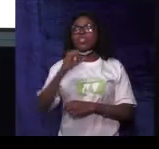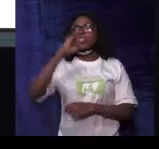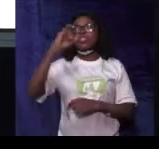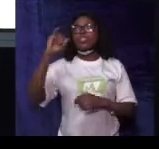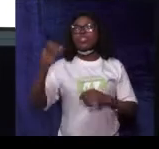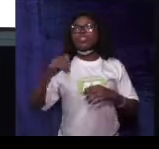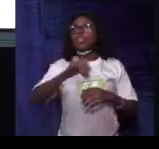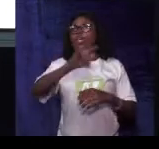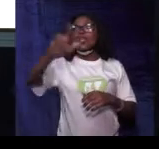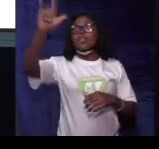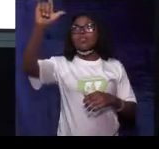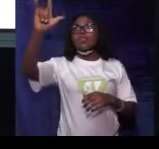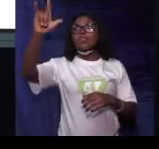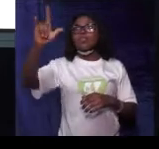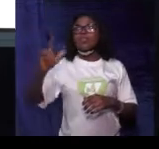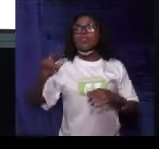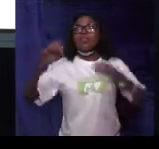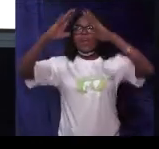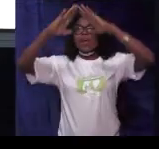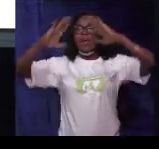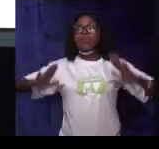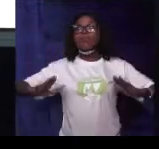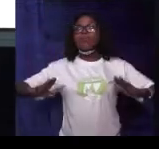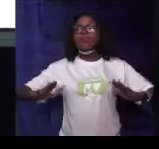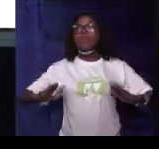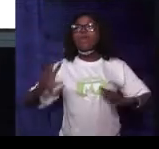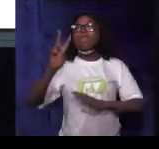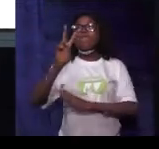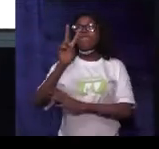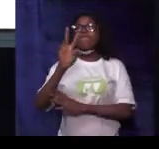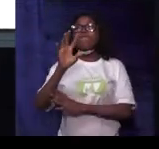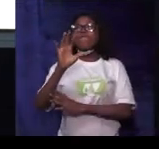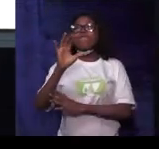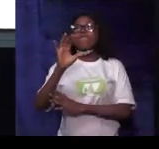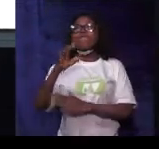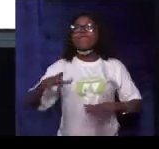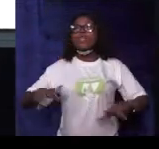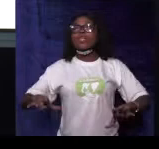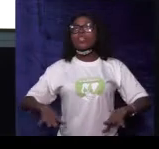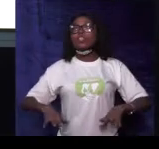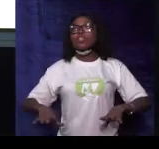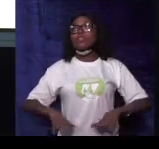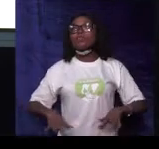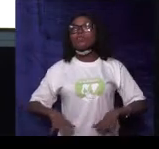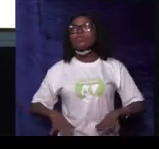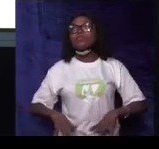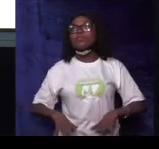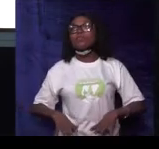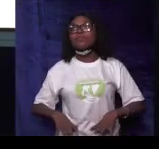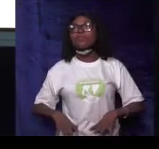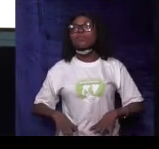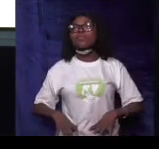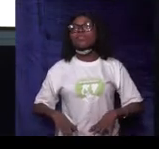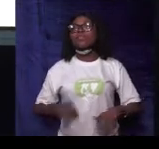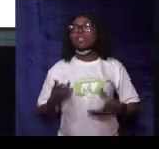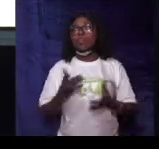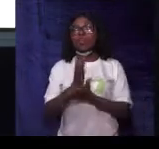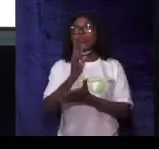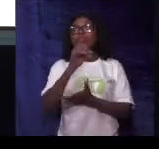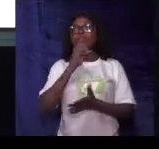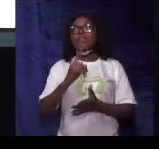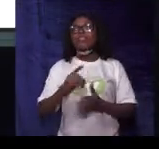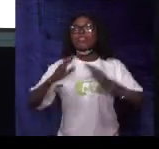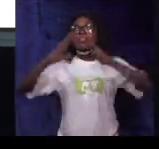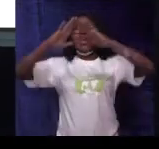cars, jets, shelter, vacation. What's the correct answer? The correct answer to